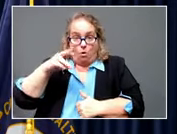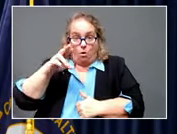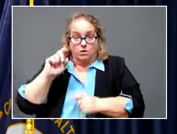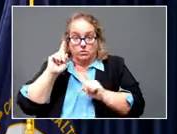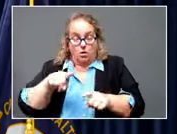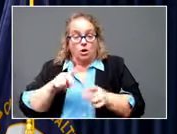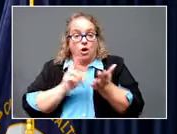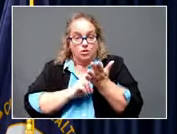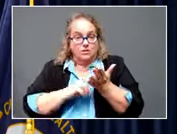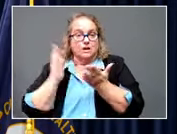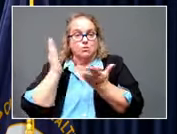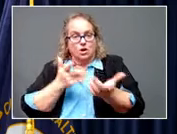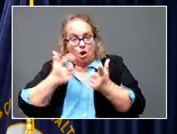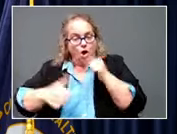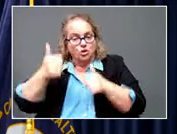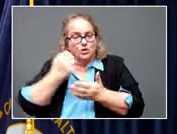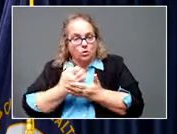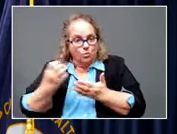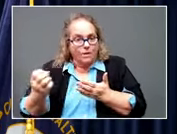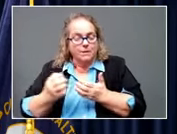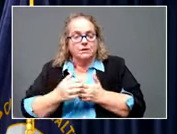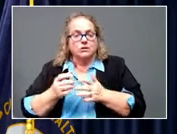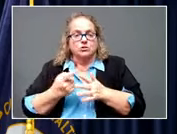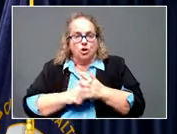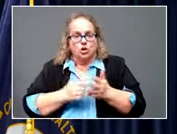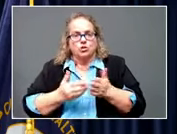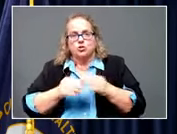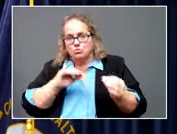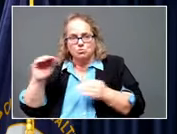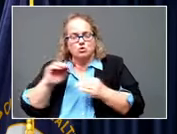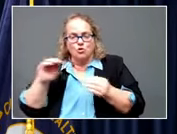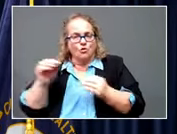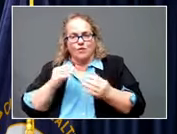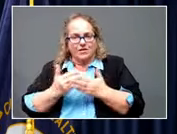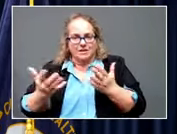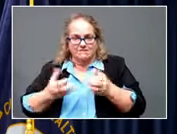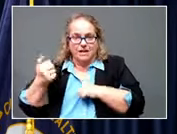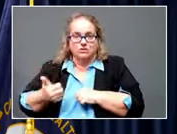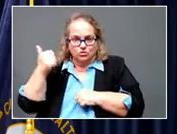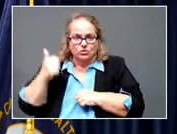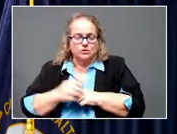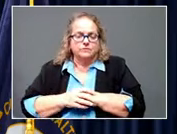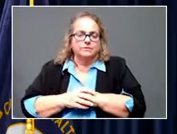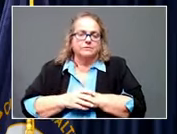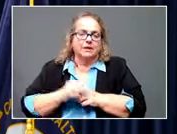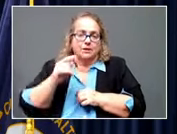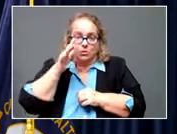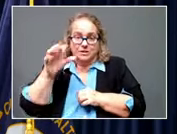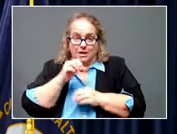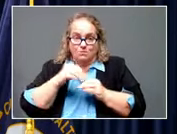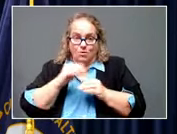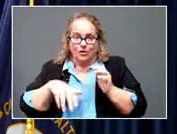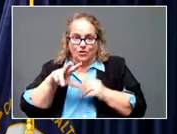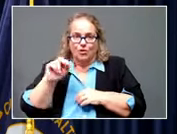larger equipment, which starts to move that debris faster. It's certainly going to take more than 30 days. We'll have another request